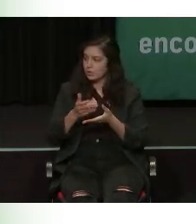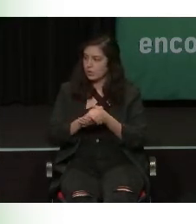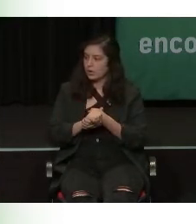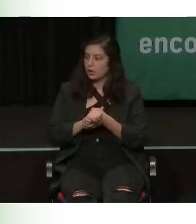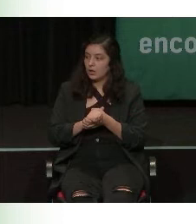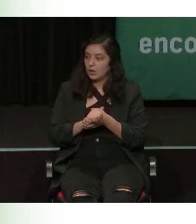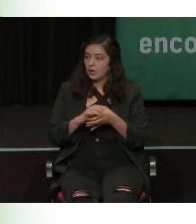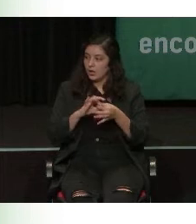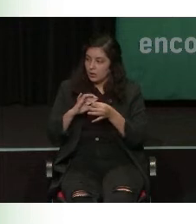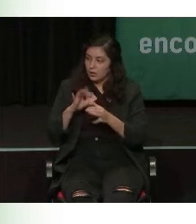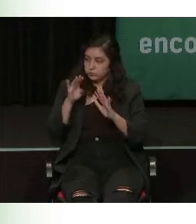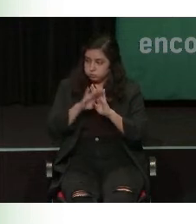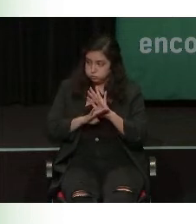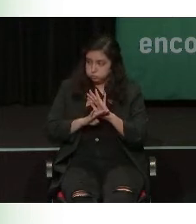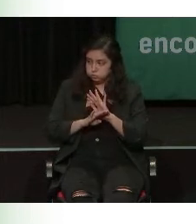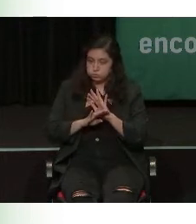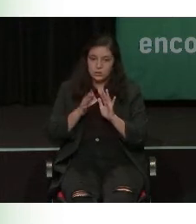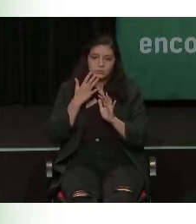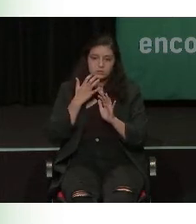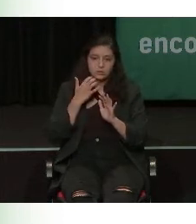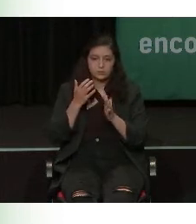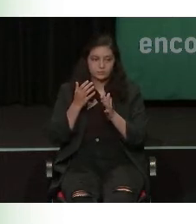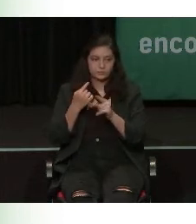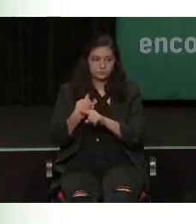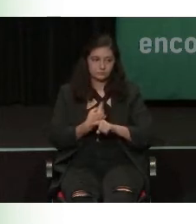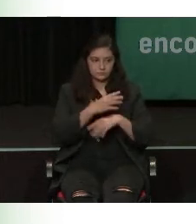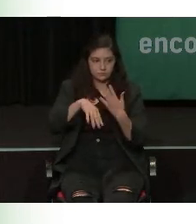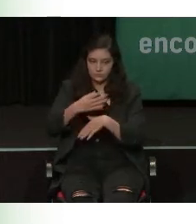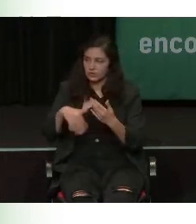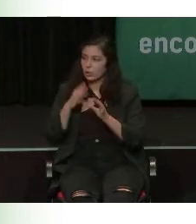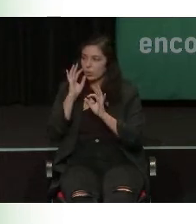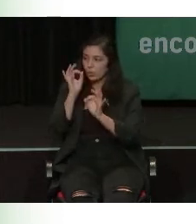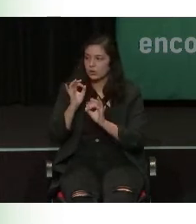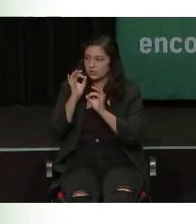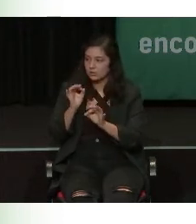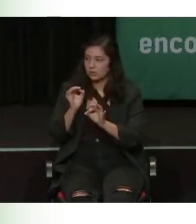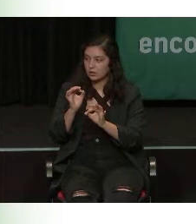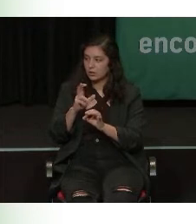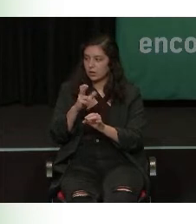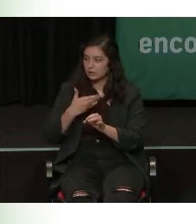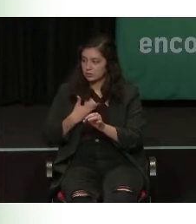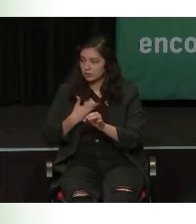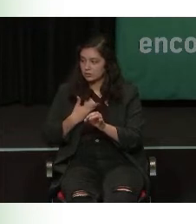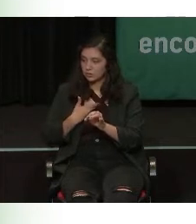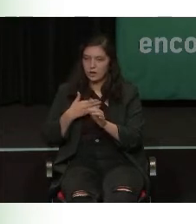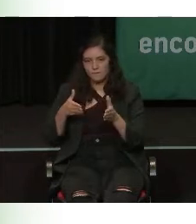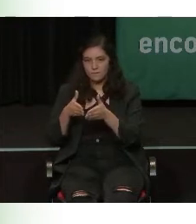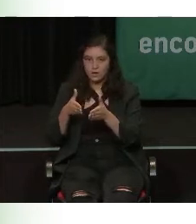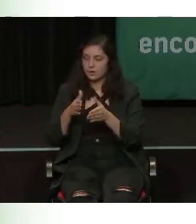growth, proper planning prevents poor performance, quality safe affordable medicines, R&D is the